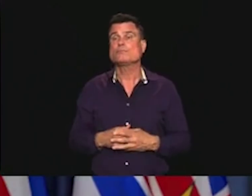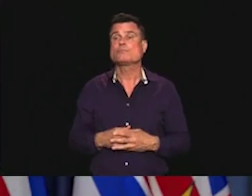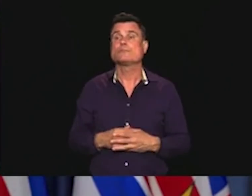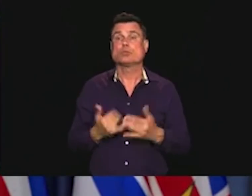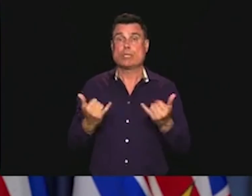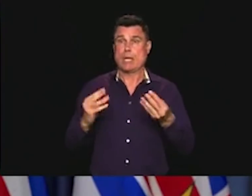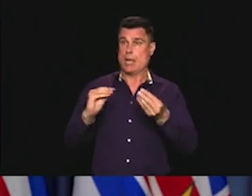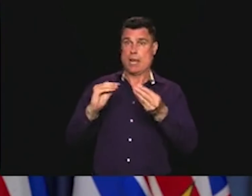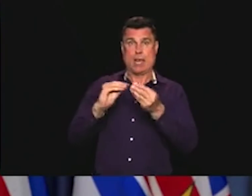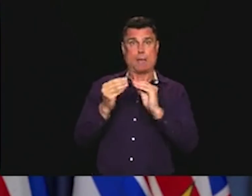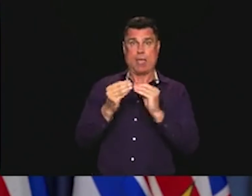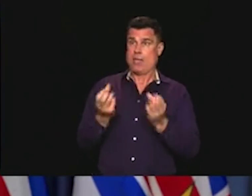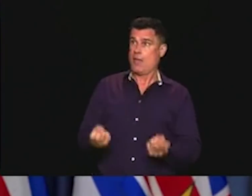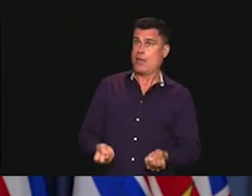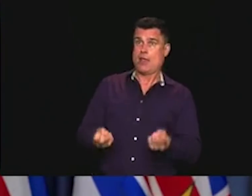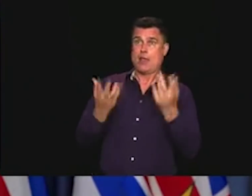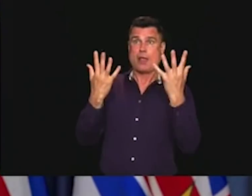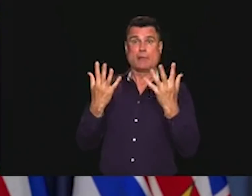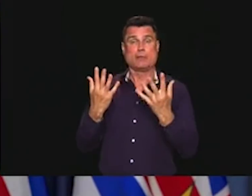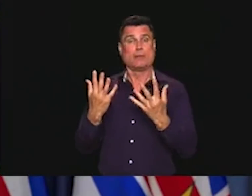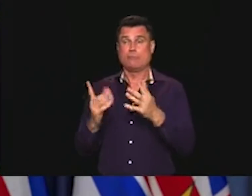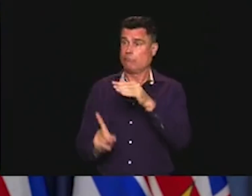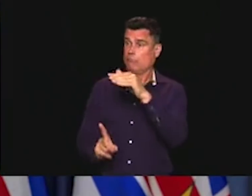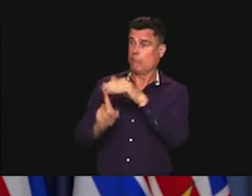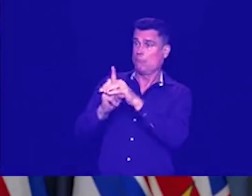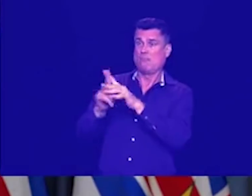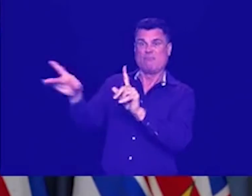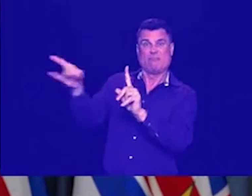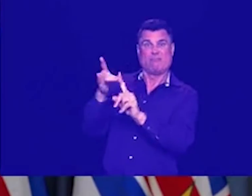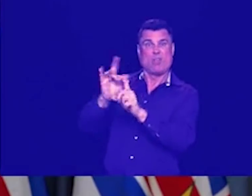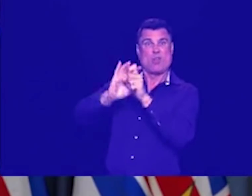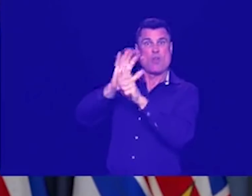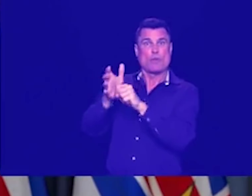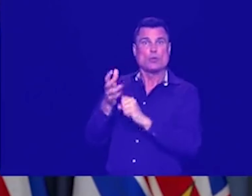day when people pass away from COVID-19. So we want to express